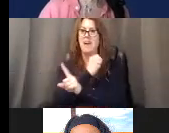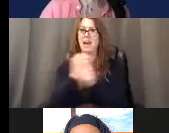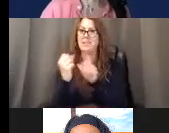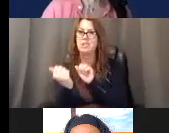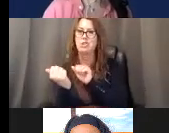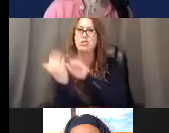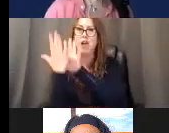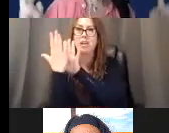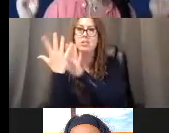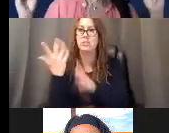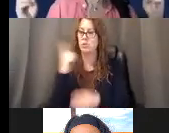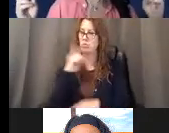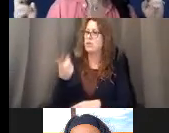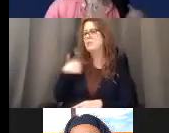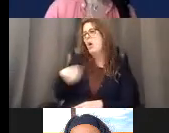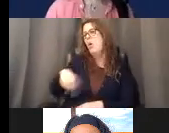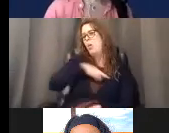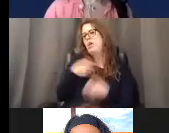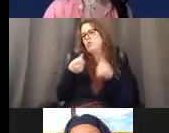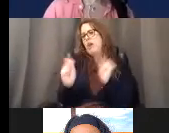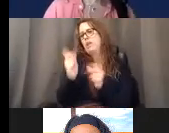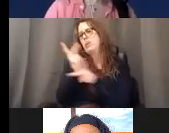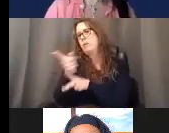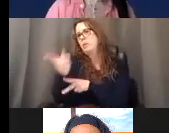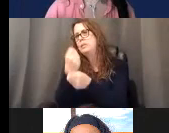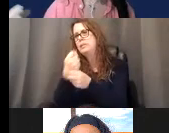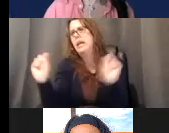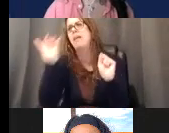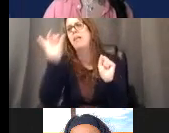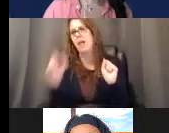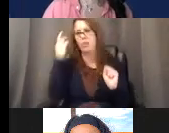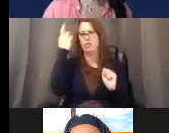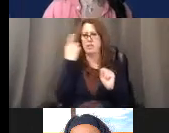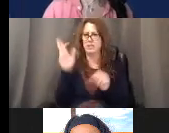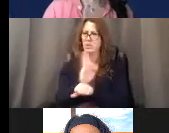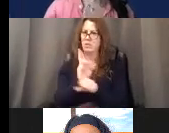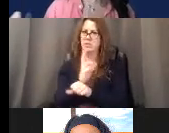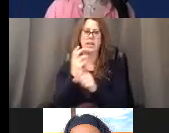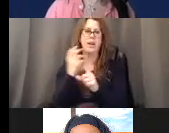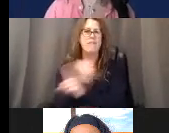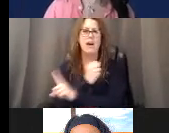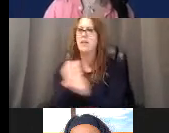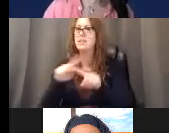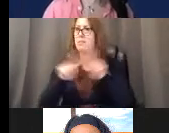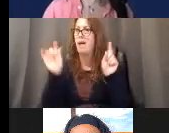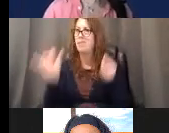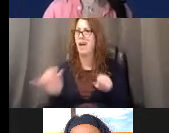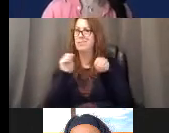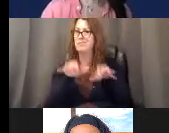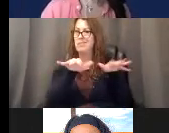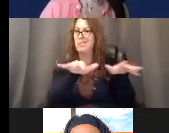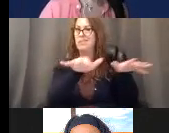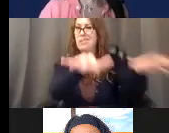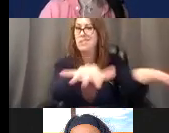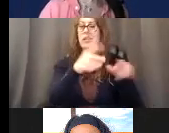in the name of keeping us all safe. And we think about how this spreads off into other sectors. We could say the same for child